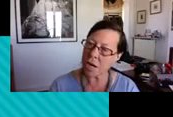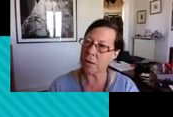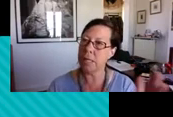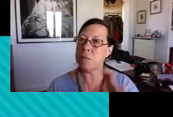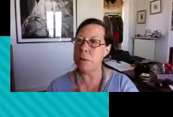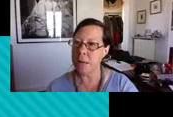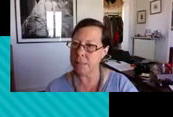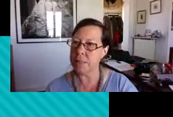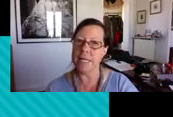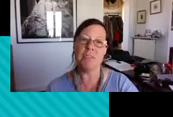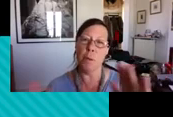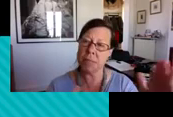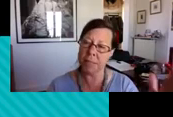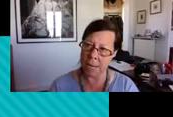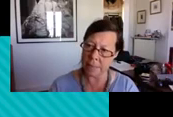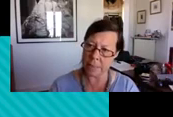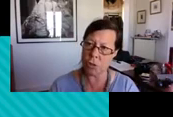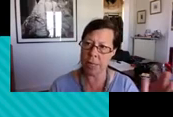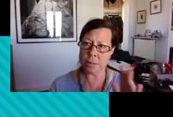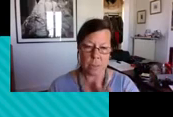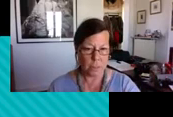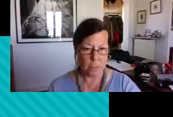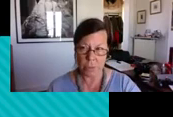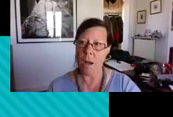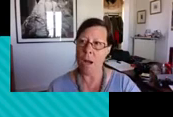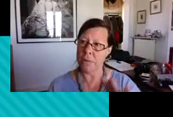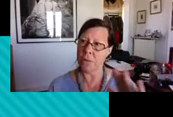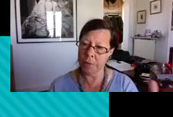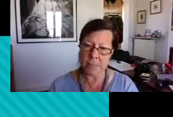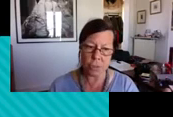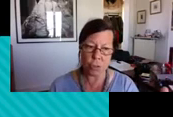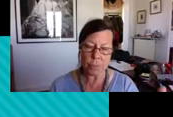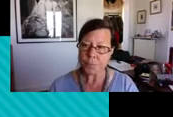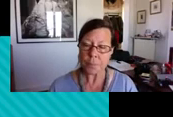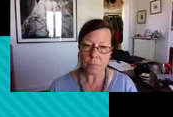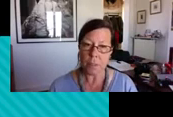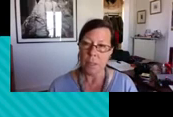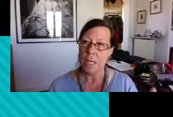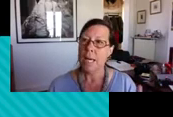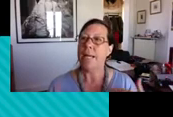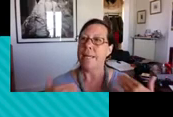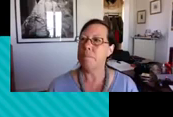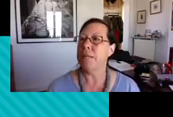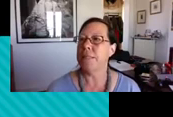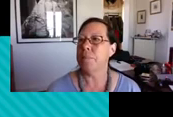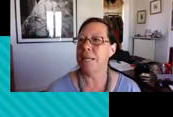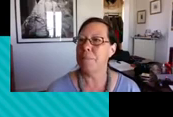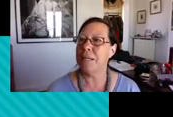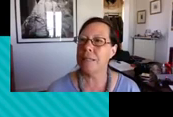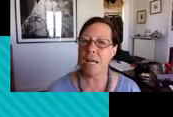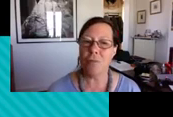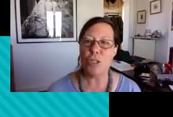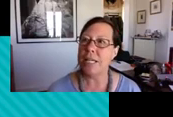fair, it's balanced. It gives both sides a chance to comment on this issue. Again, because